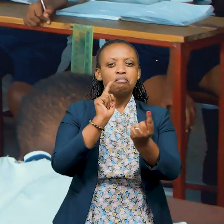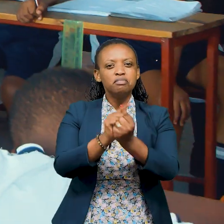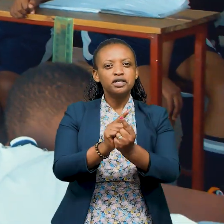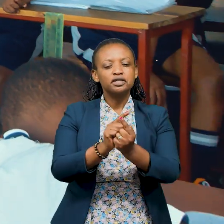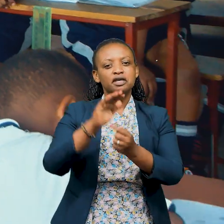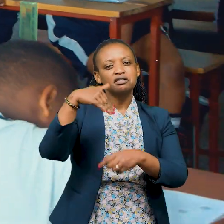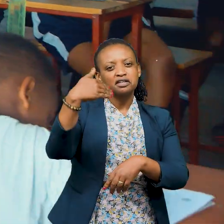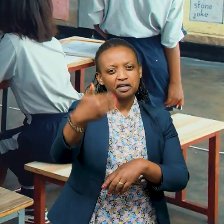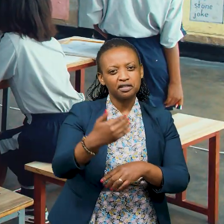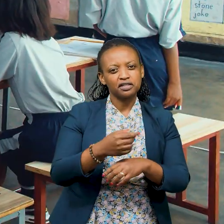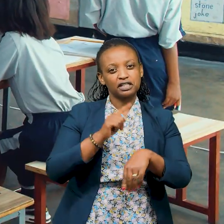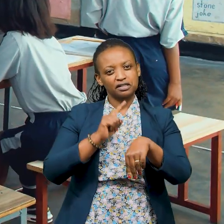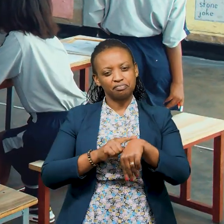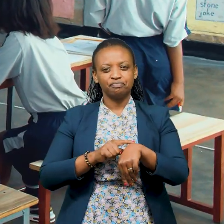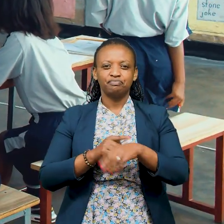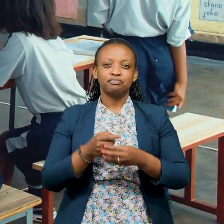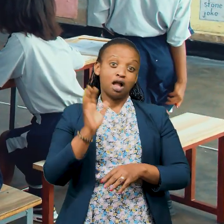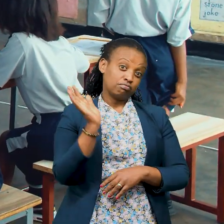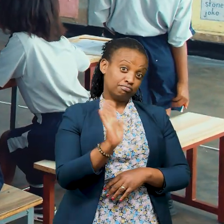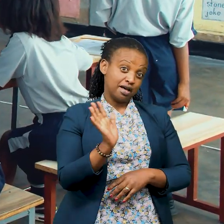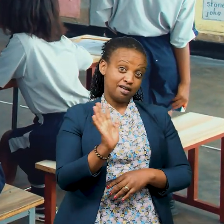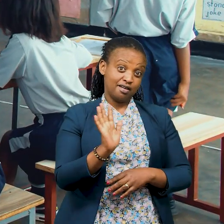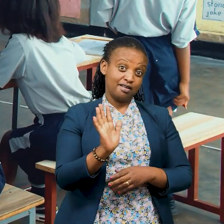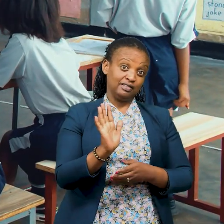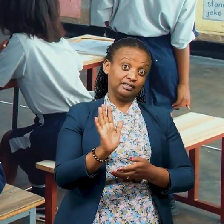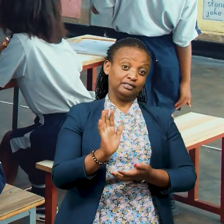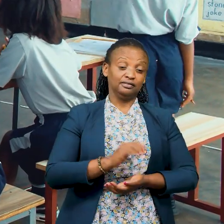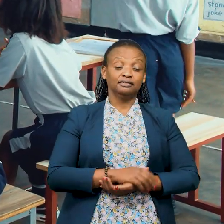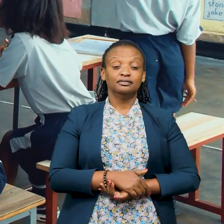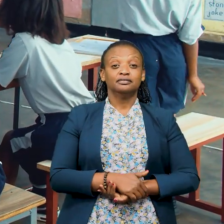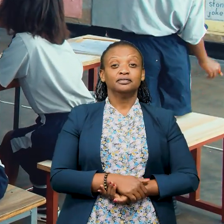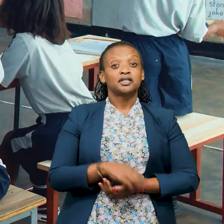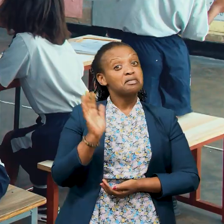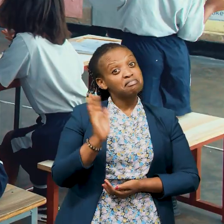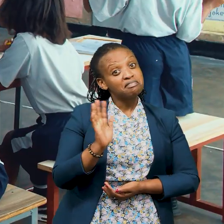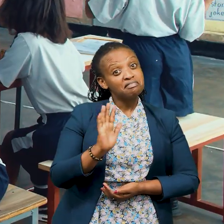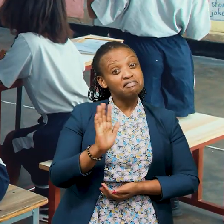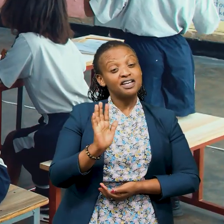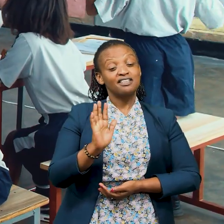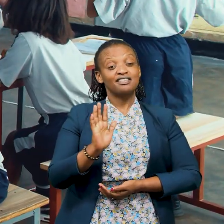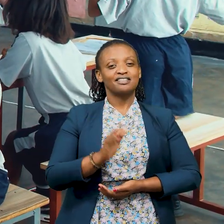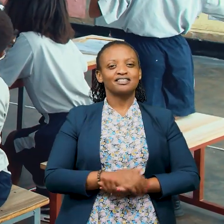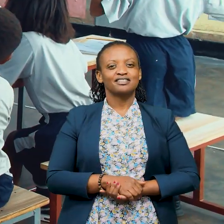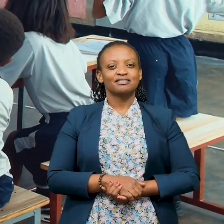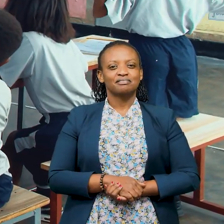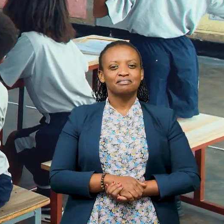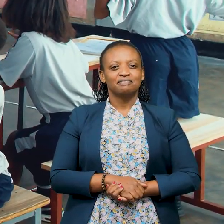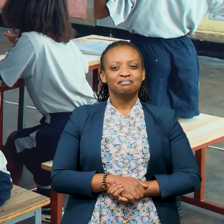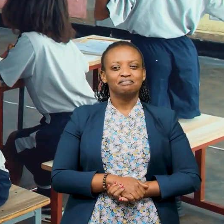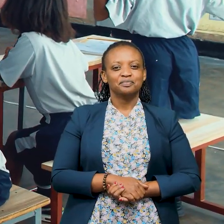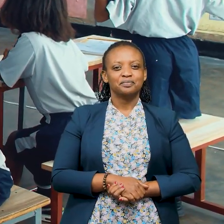Let us meet in the next period. Bye. Bye. Bye.